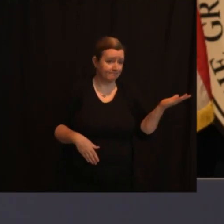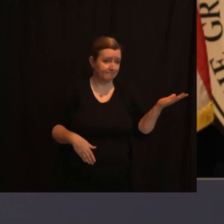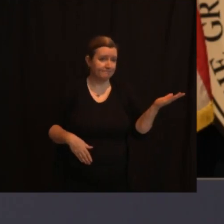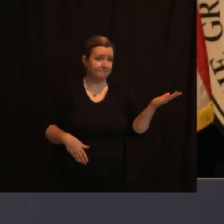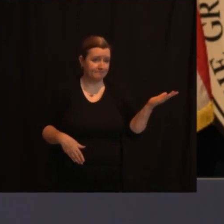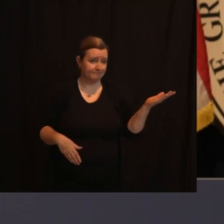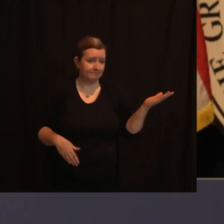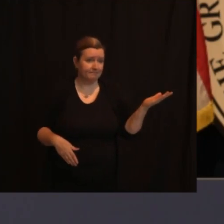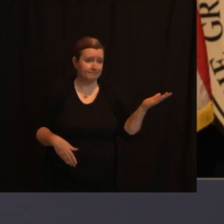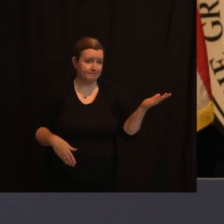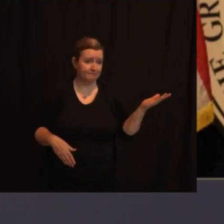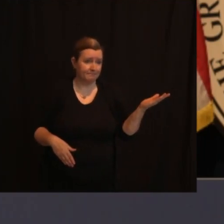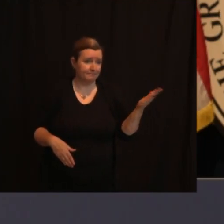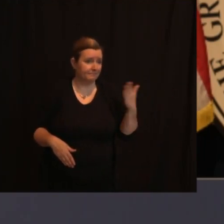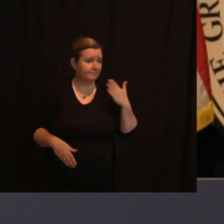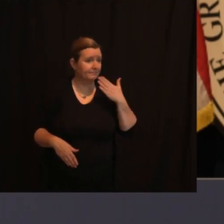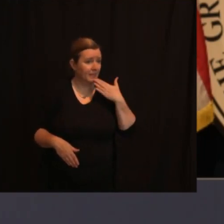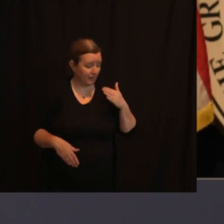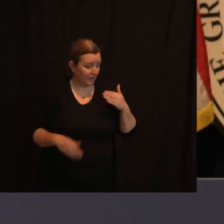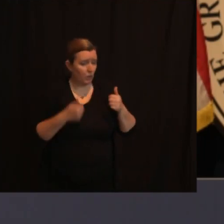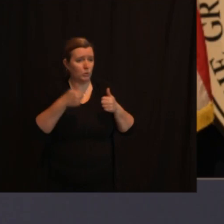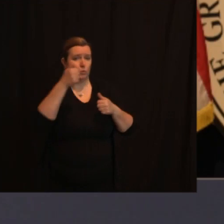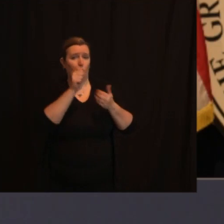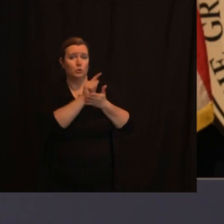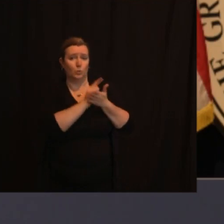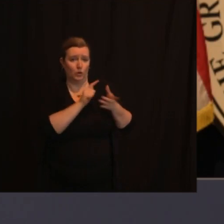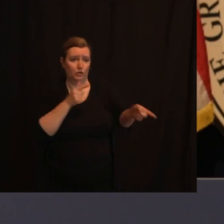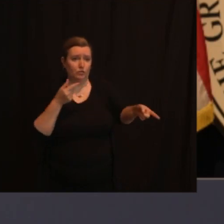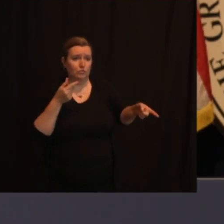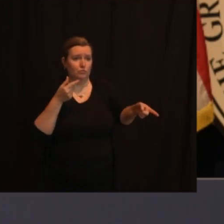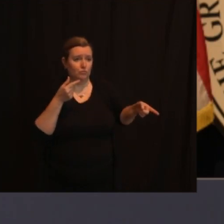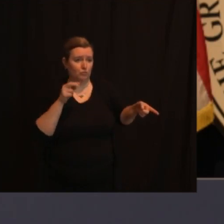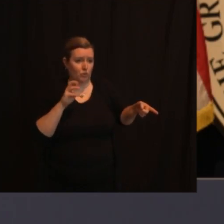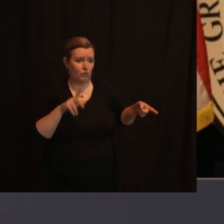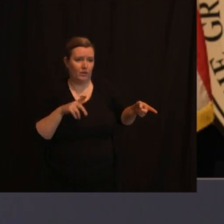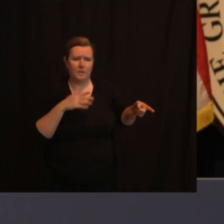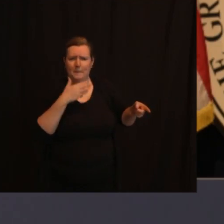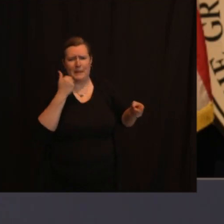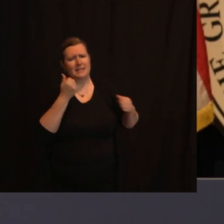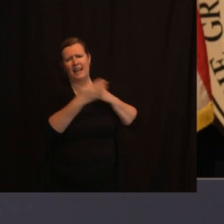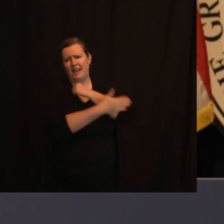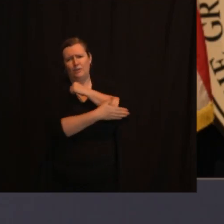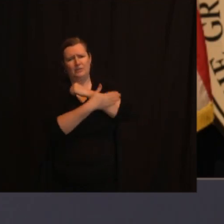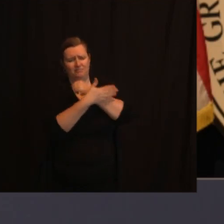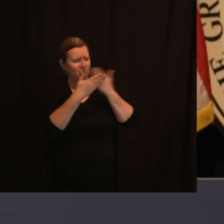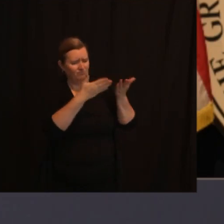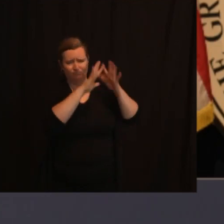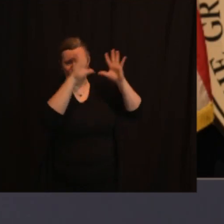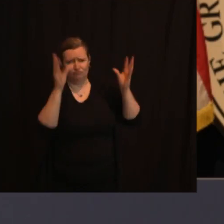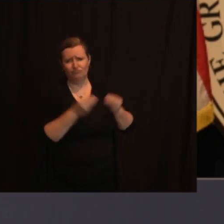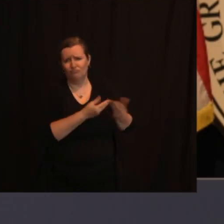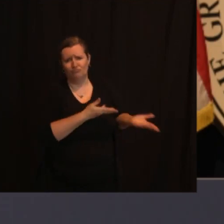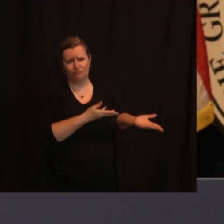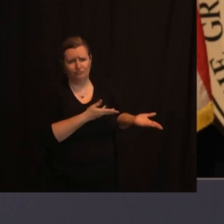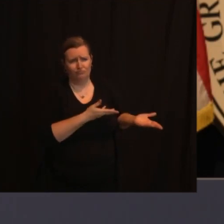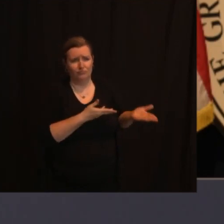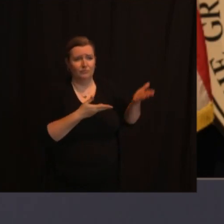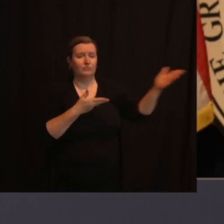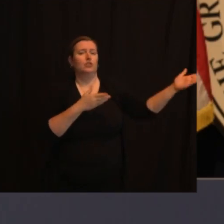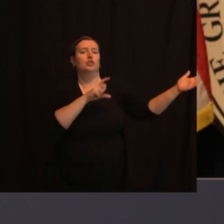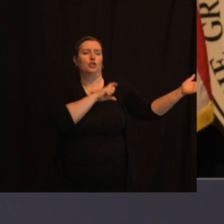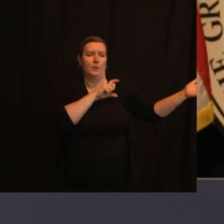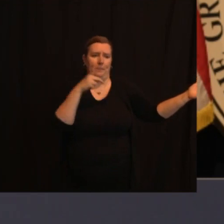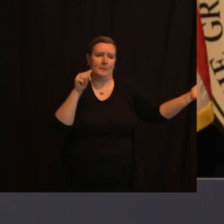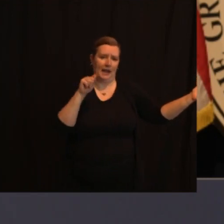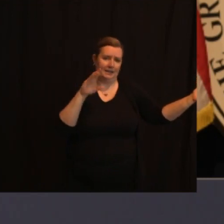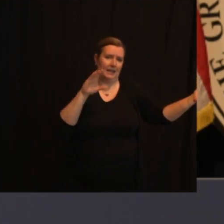of the nation, Attorney General Gurbir Grewal to my left. Colonel Pat Callahan, as always, thank you. Jared Maples,